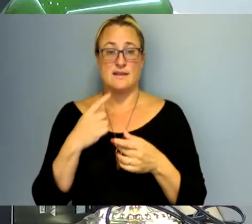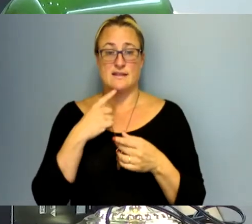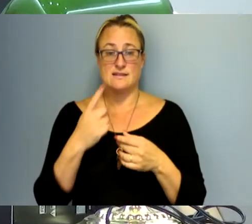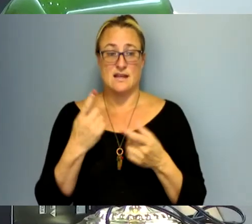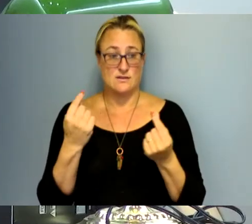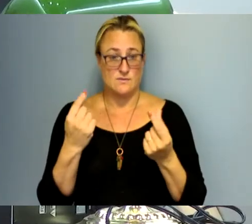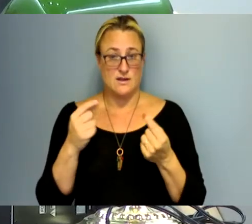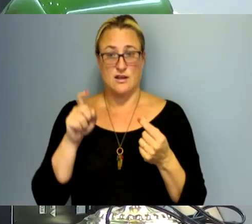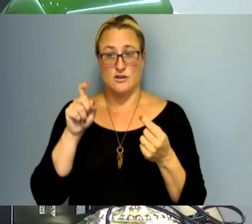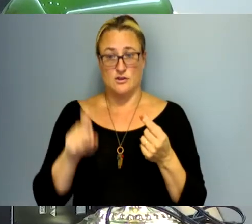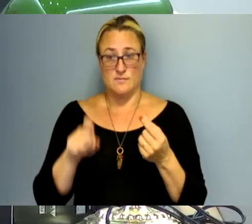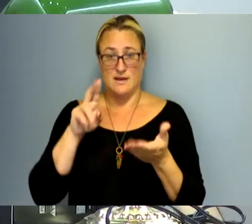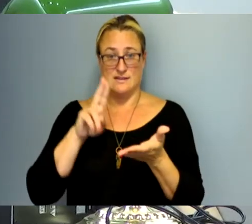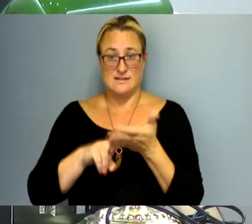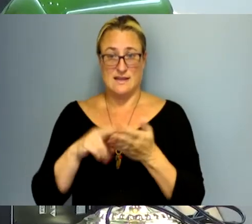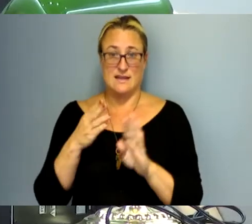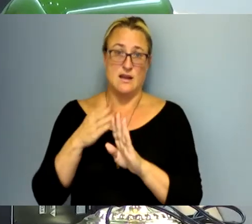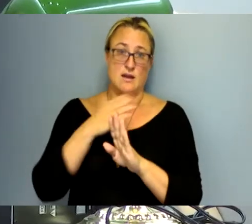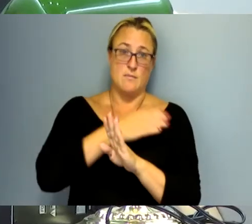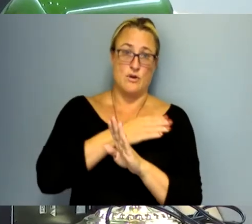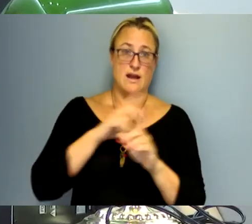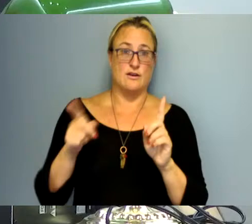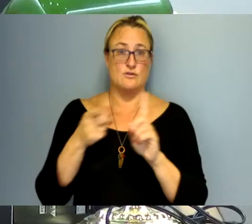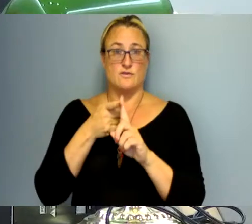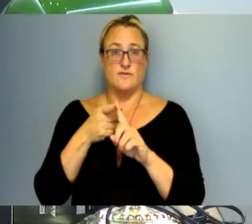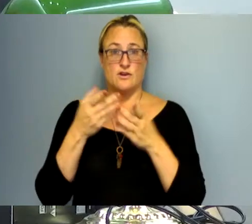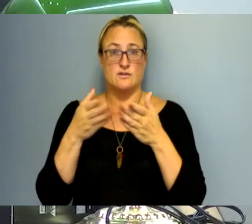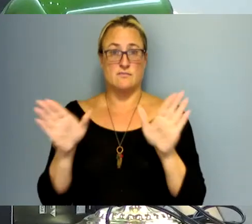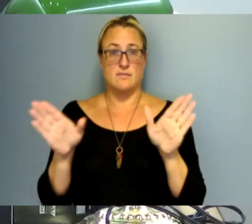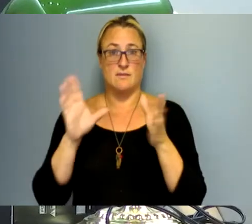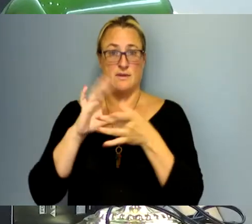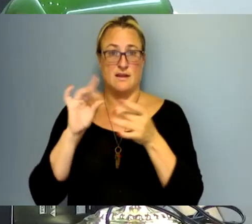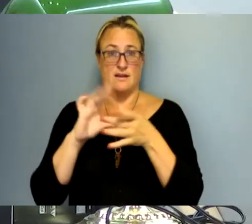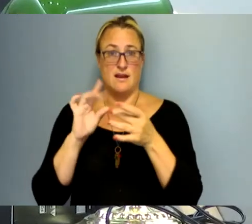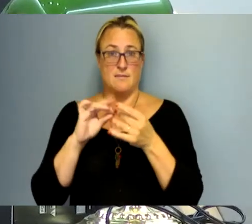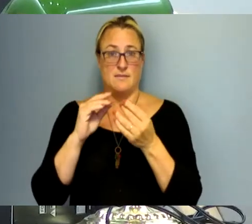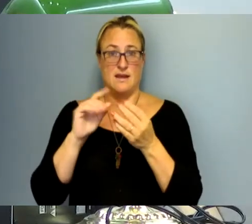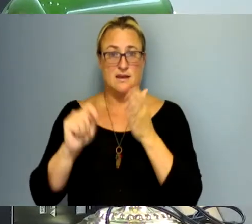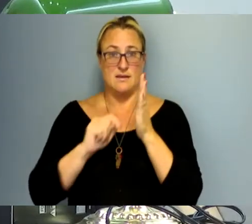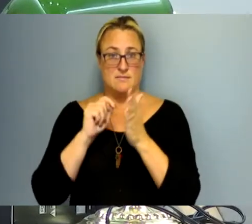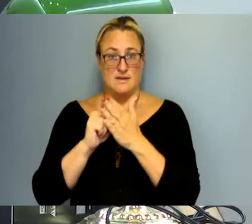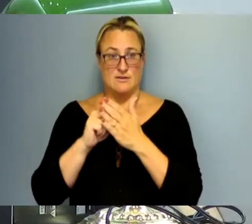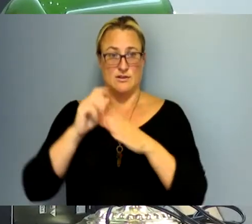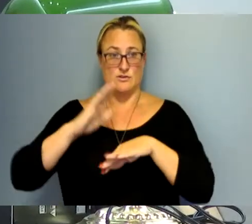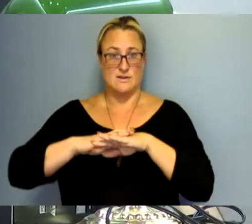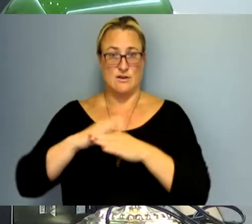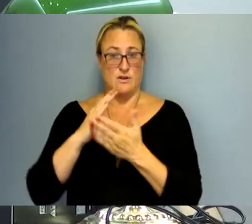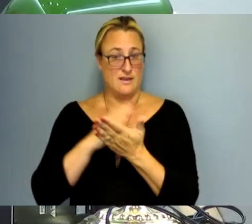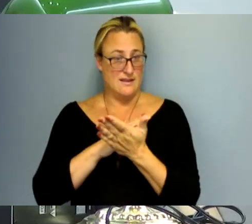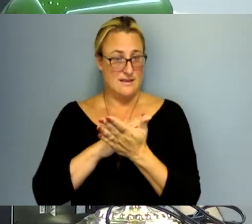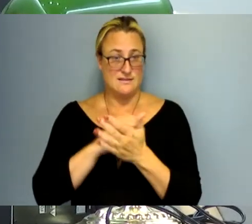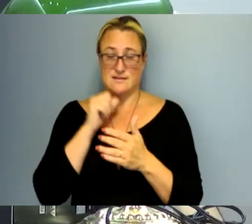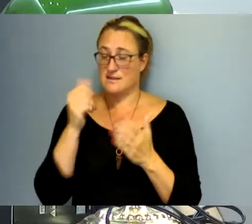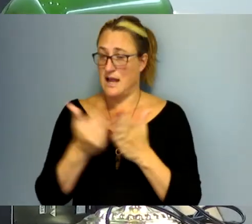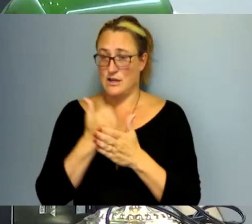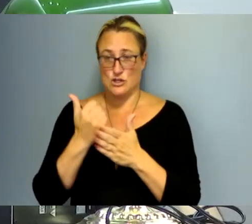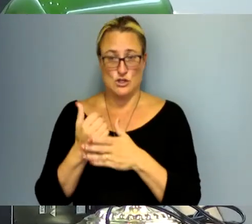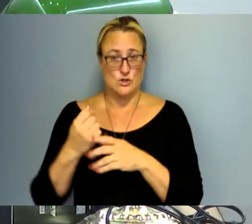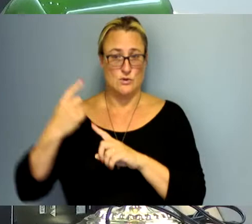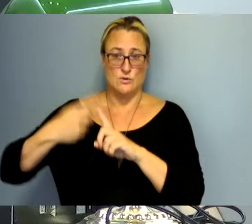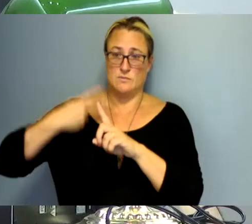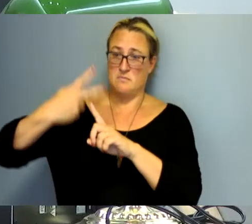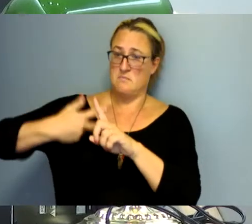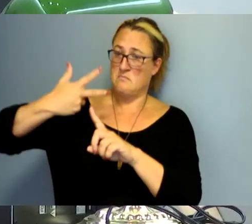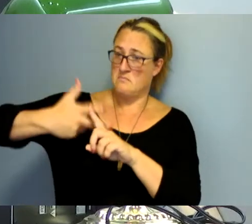have to sign in prior to the first public comment period in order to get on the public comment list. This is not new. It's been like this for months and months and